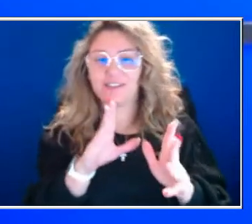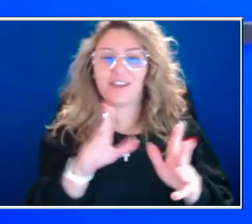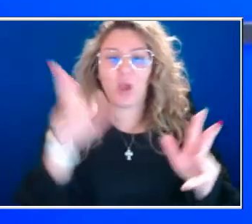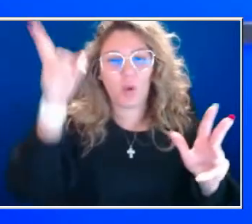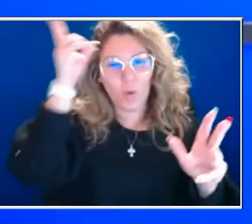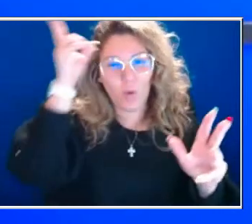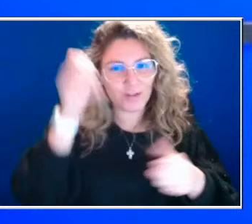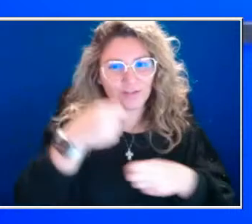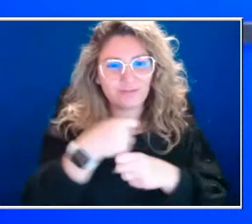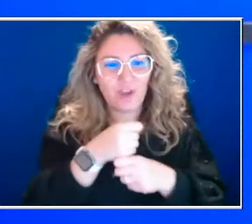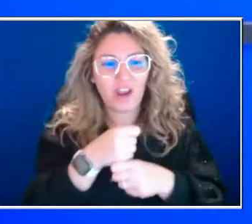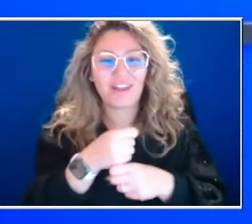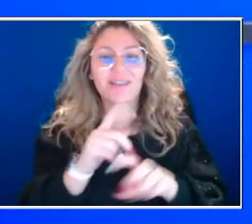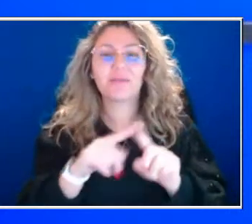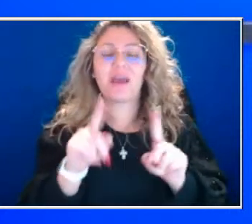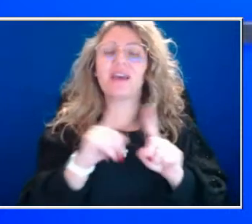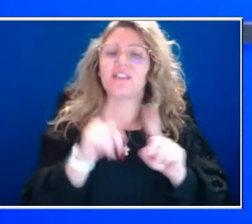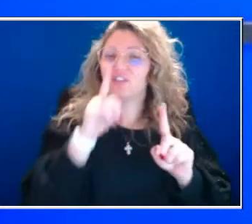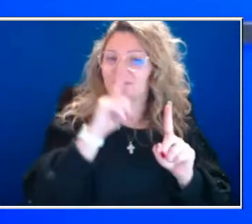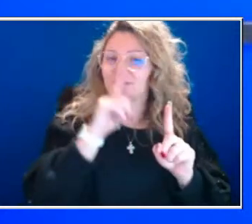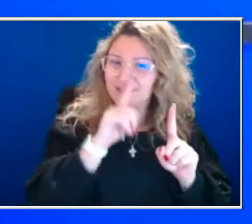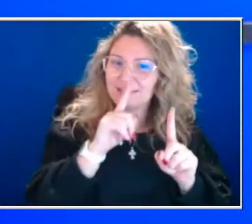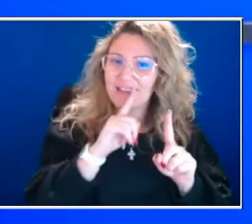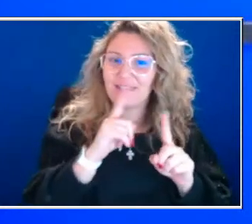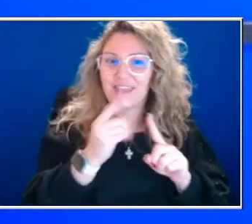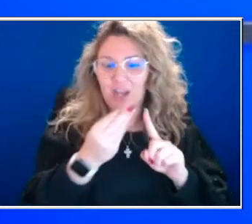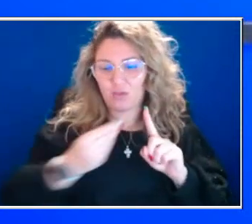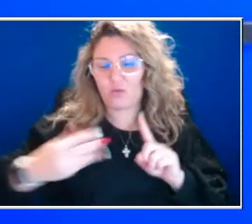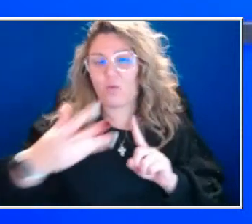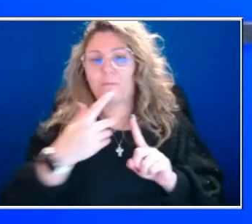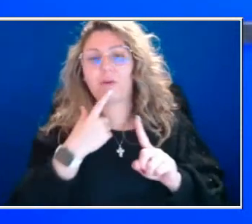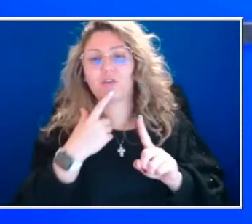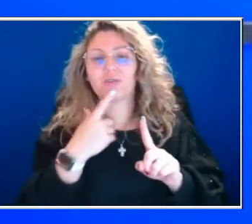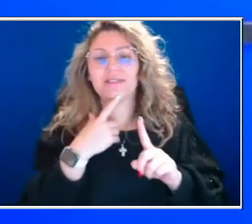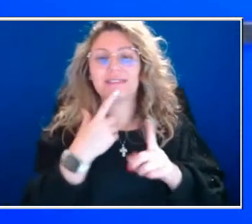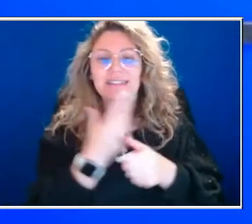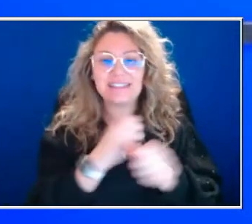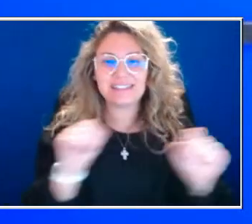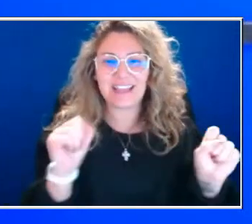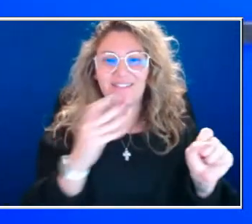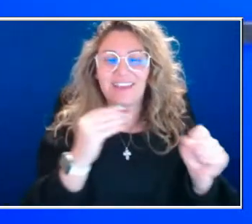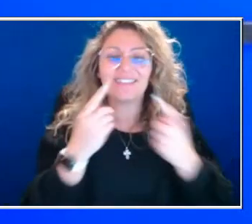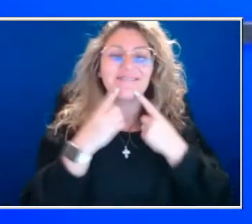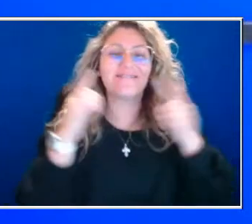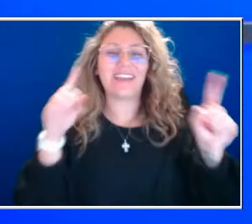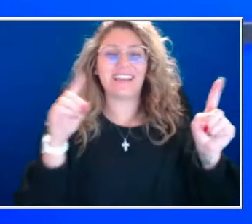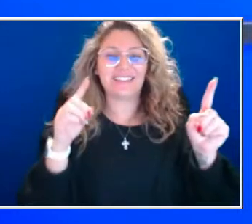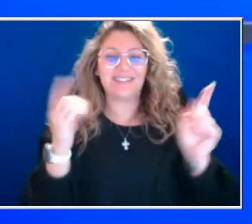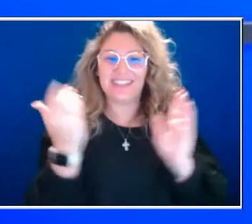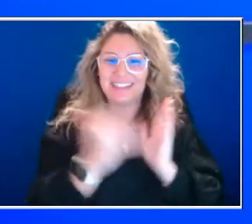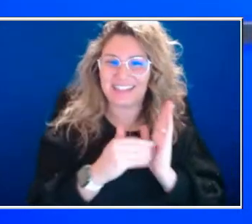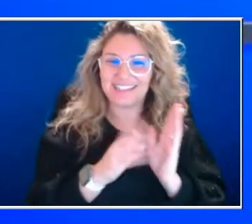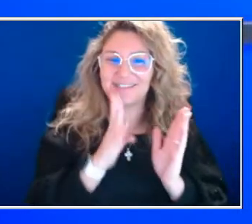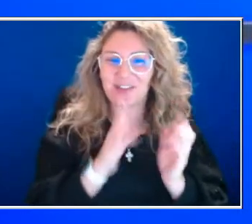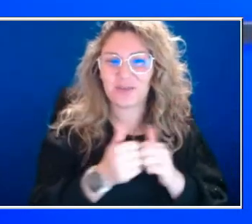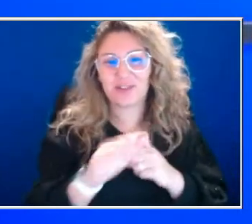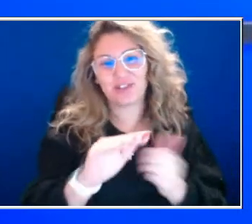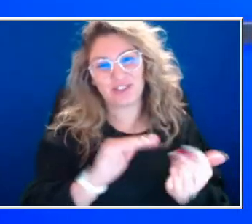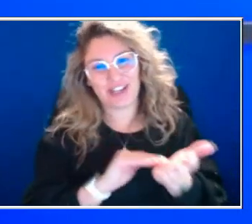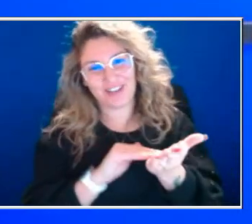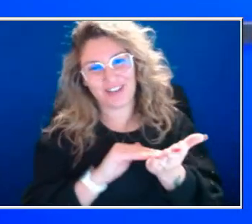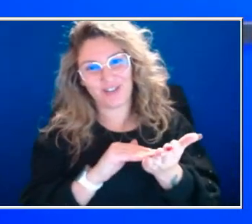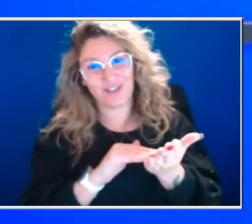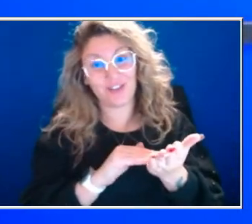are synthetic hormones that have been found to be safe and effective. So again, I would talk to your doctor because there are a number of different